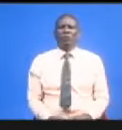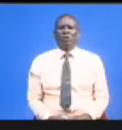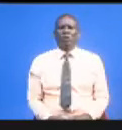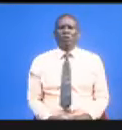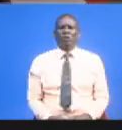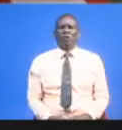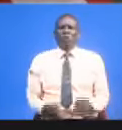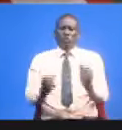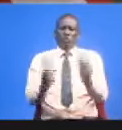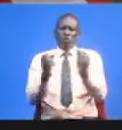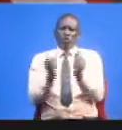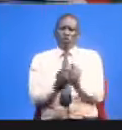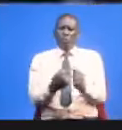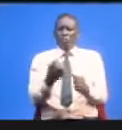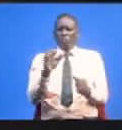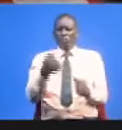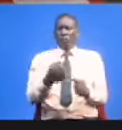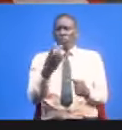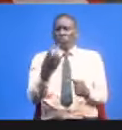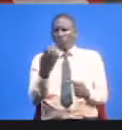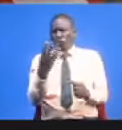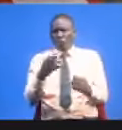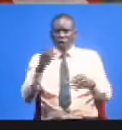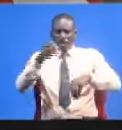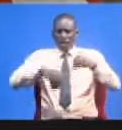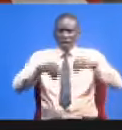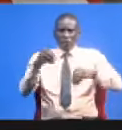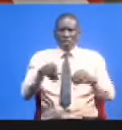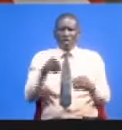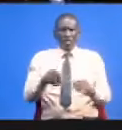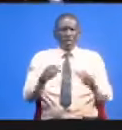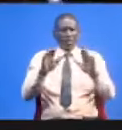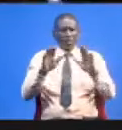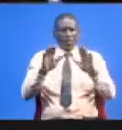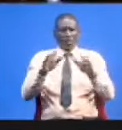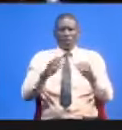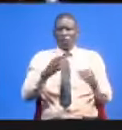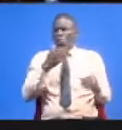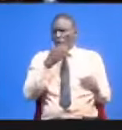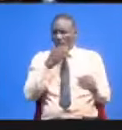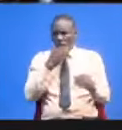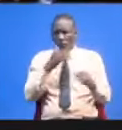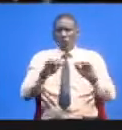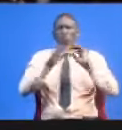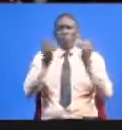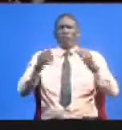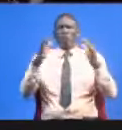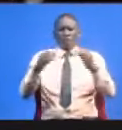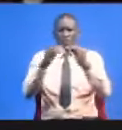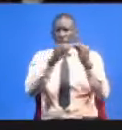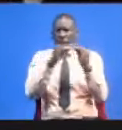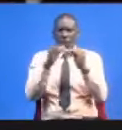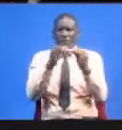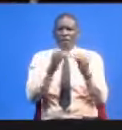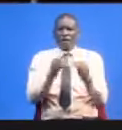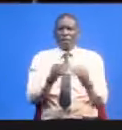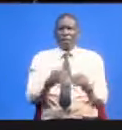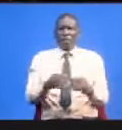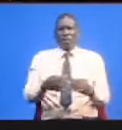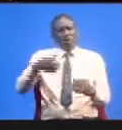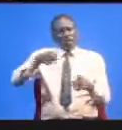Tuesday, November 5th, 2024's election goes down as a monumental one for the world's biggest democracy,